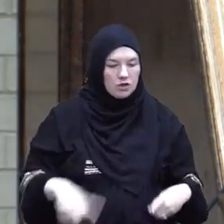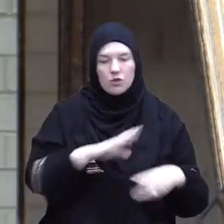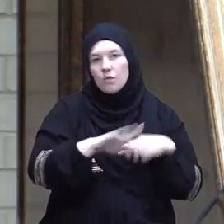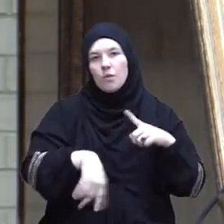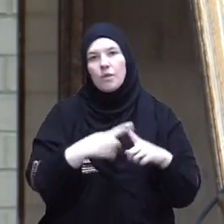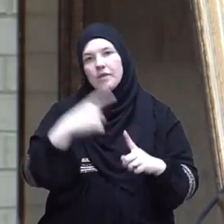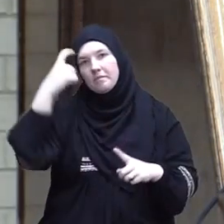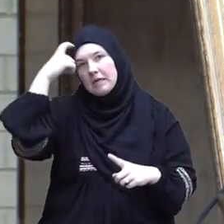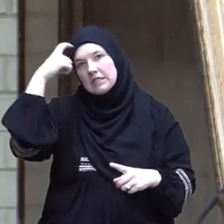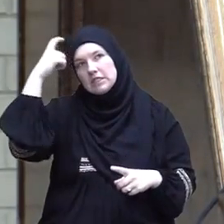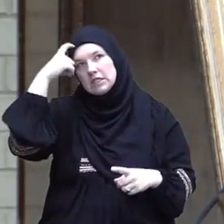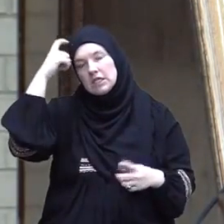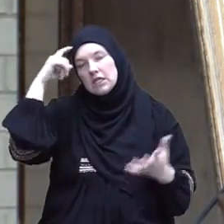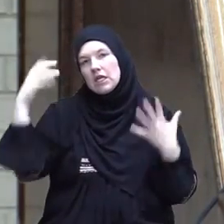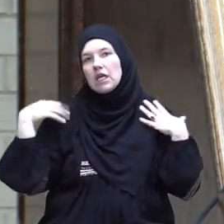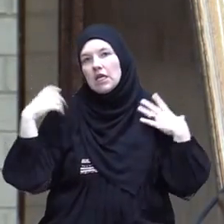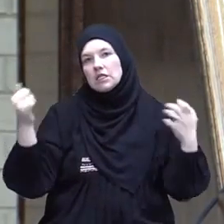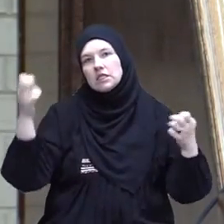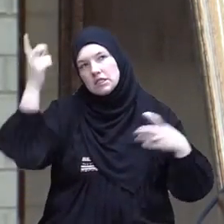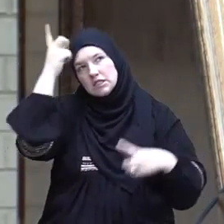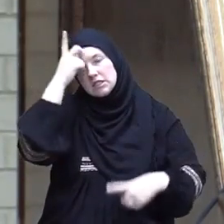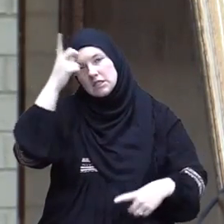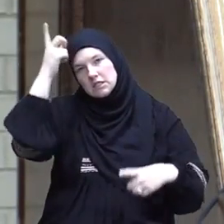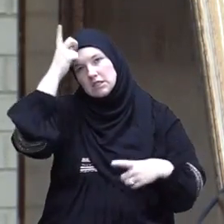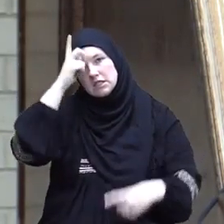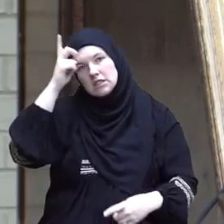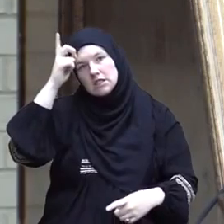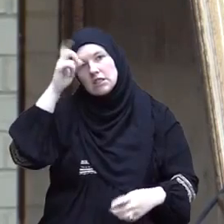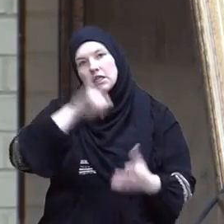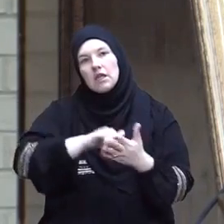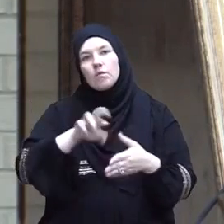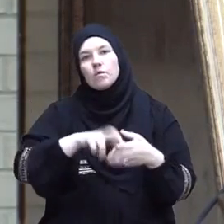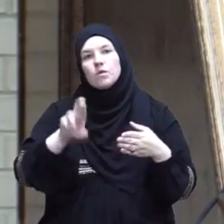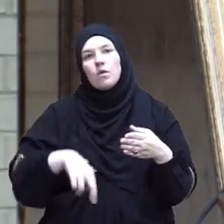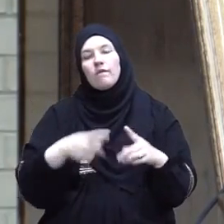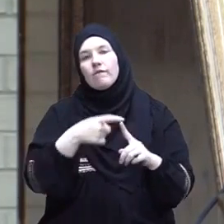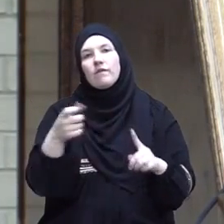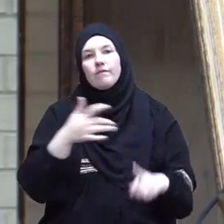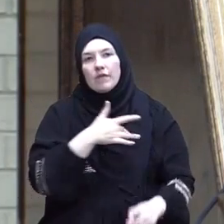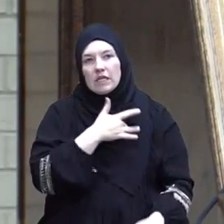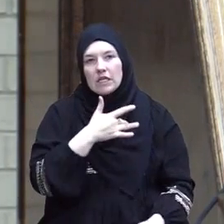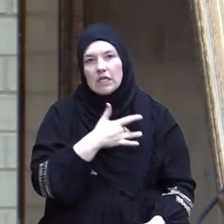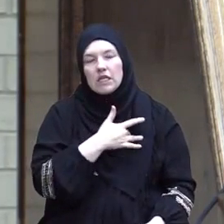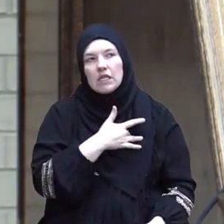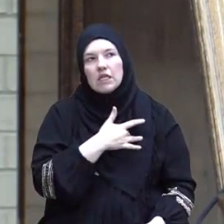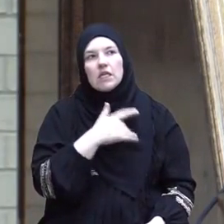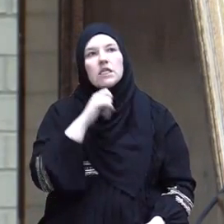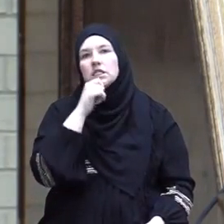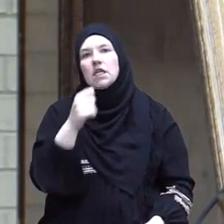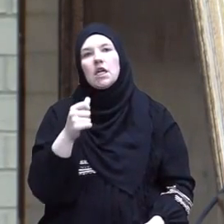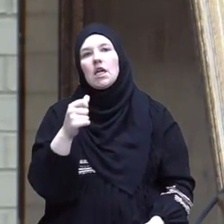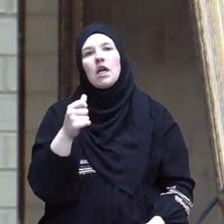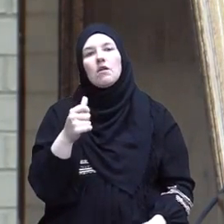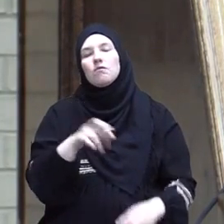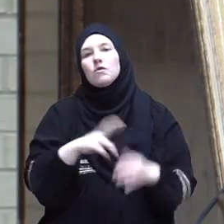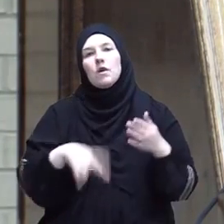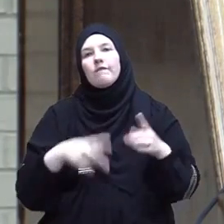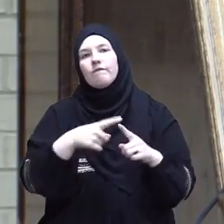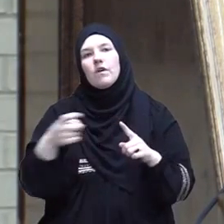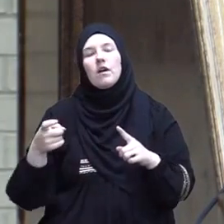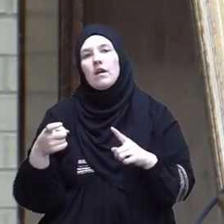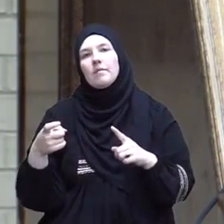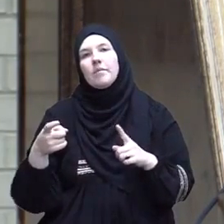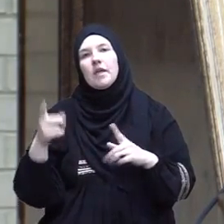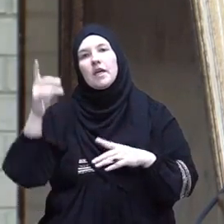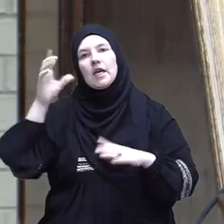mental health diseases that result from feelings, not from chemical imbalance, all